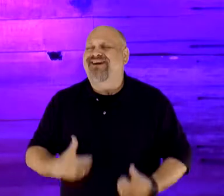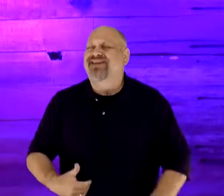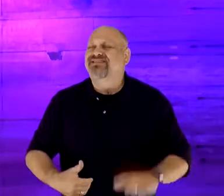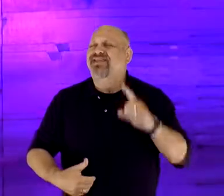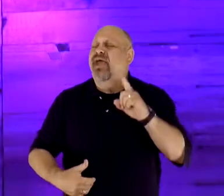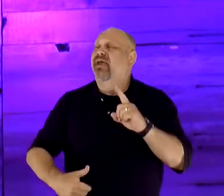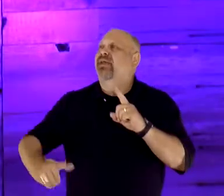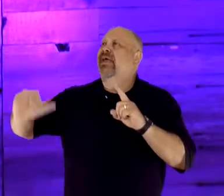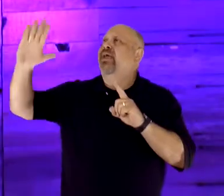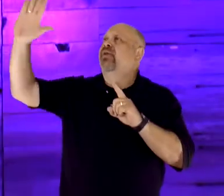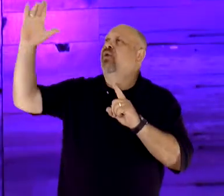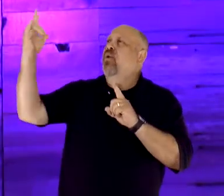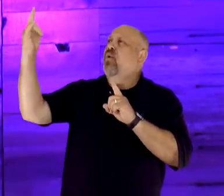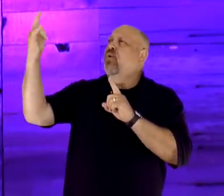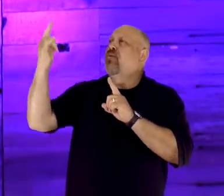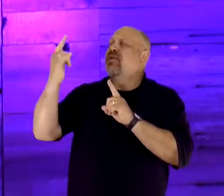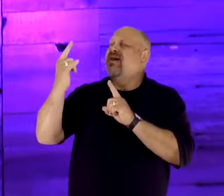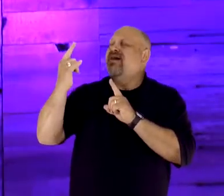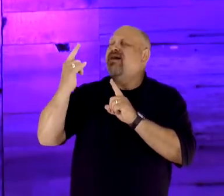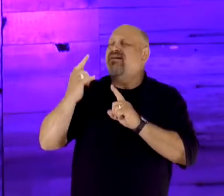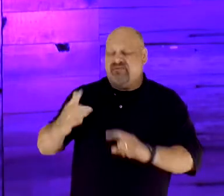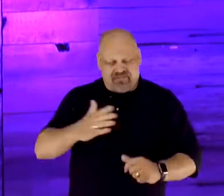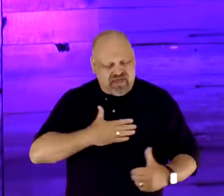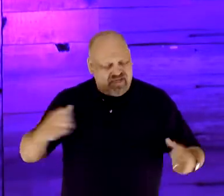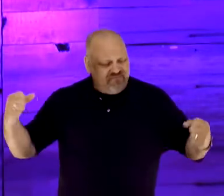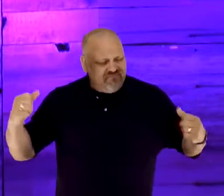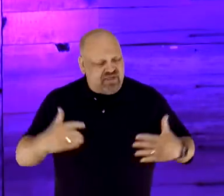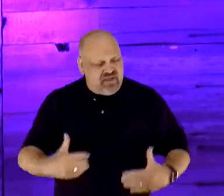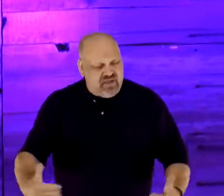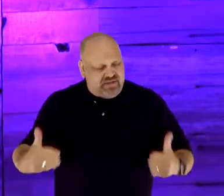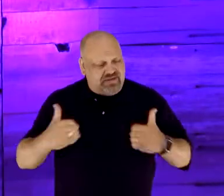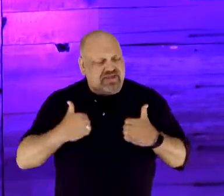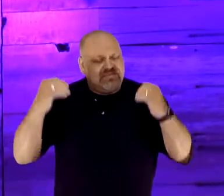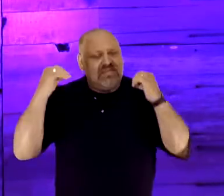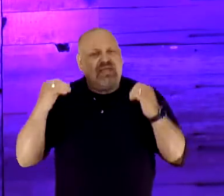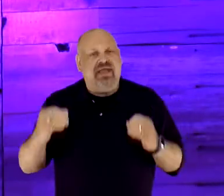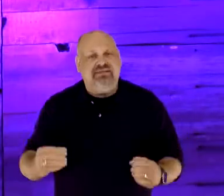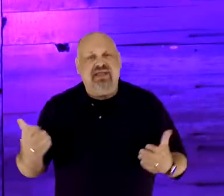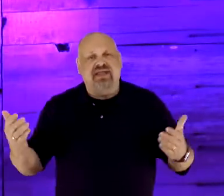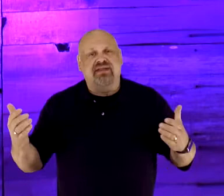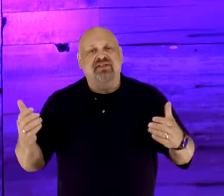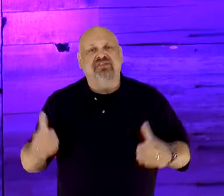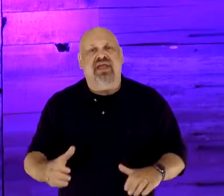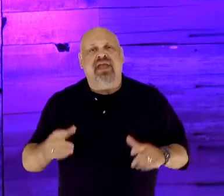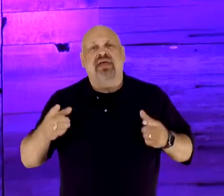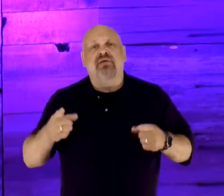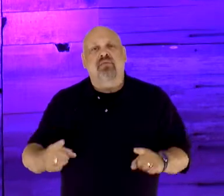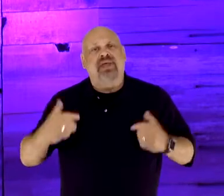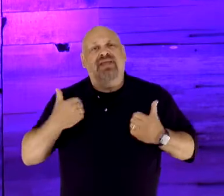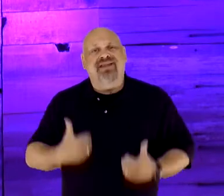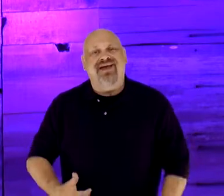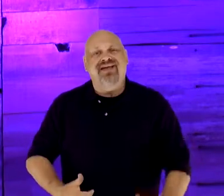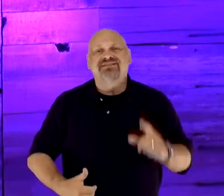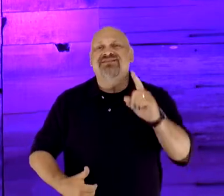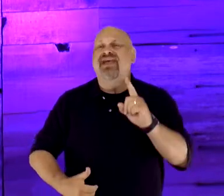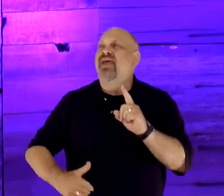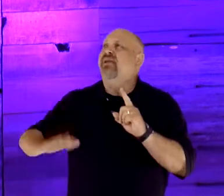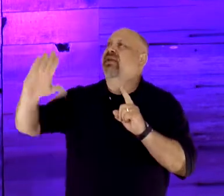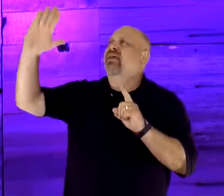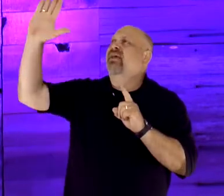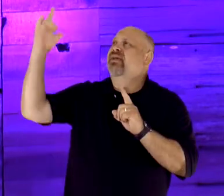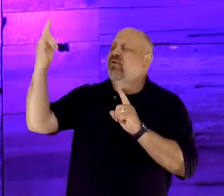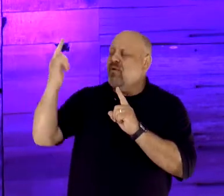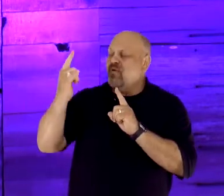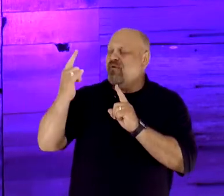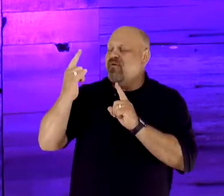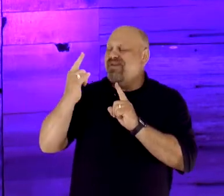when I stand in your love. My fear doesn't stand a chance when I